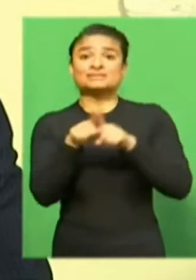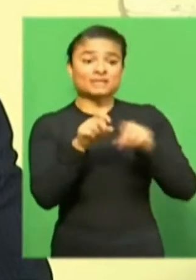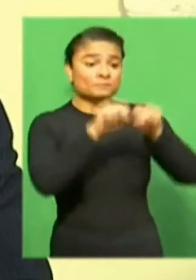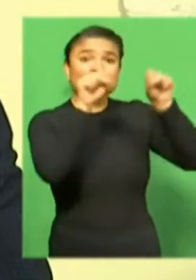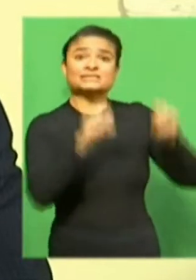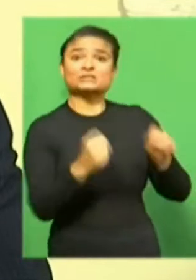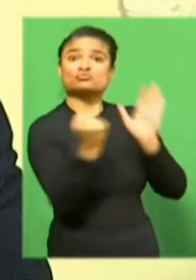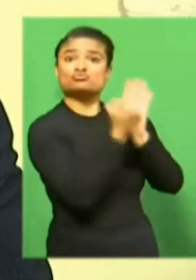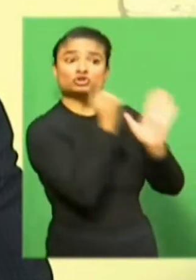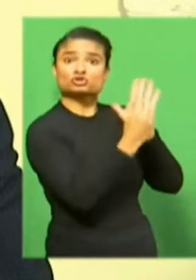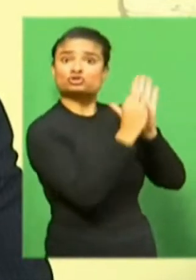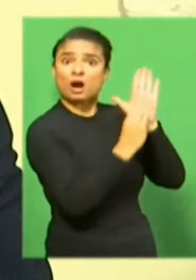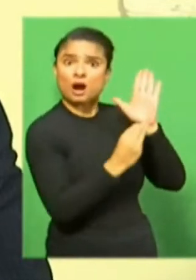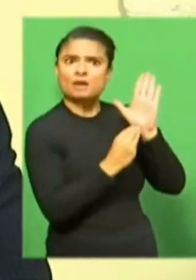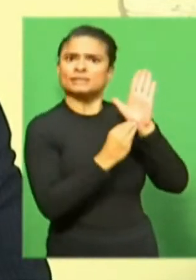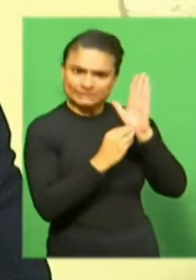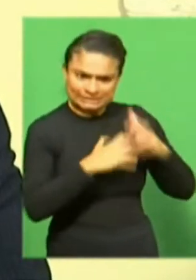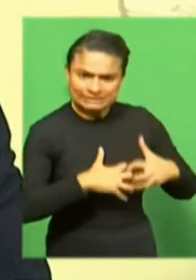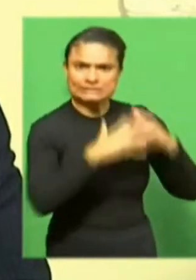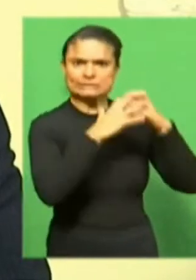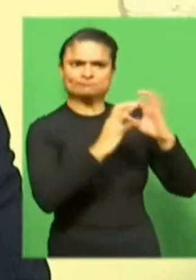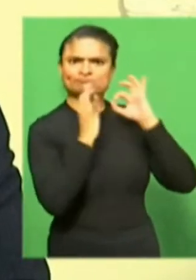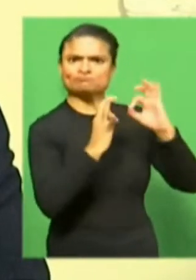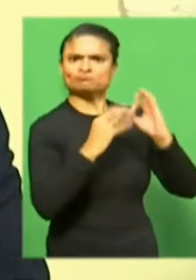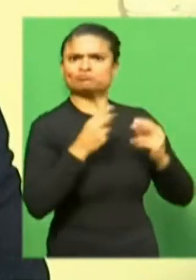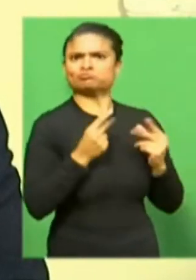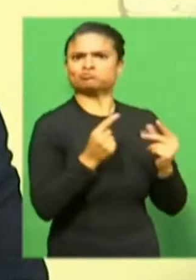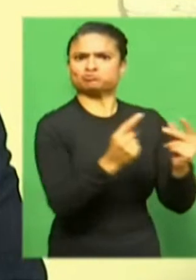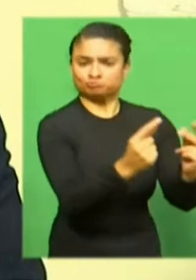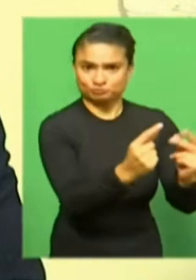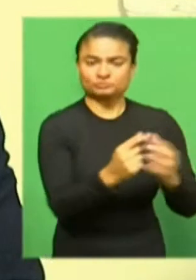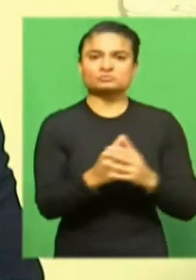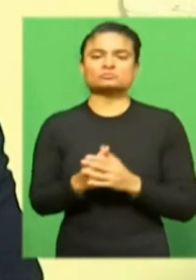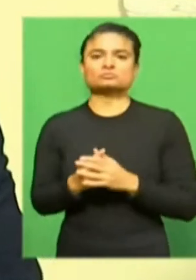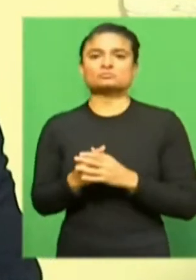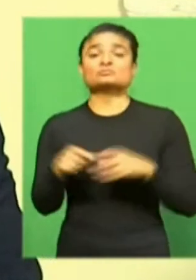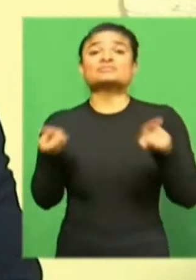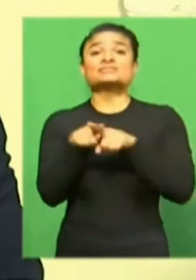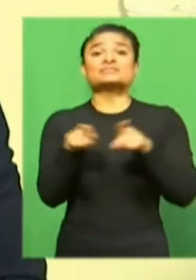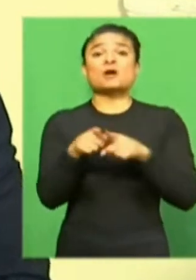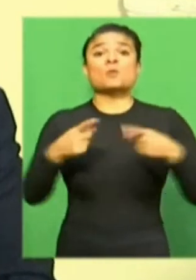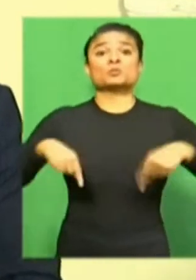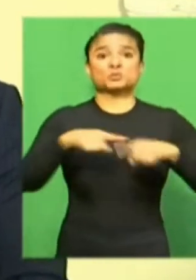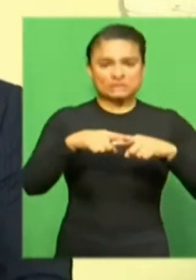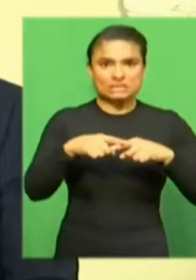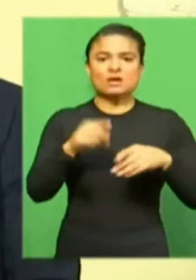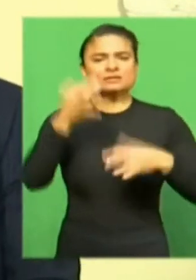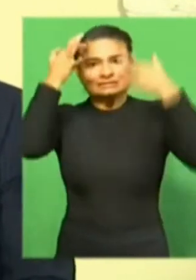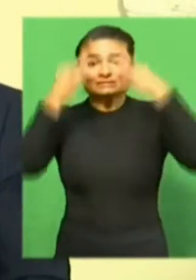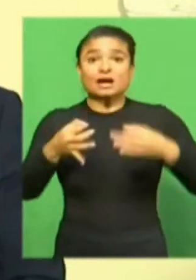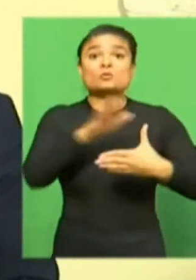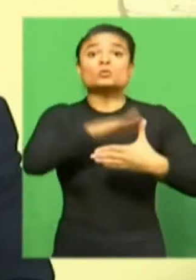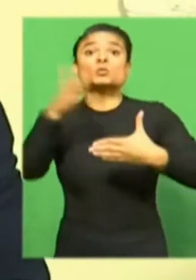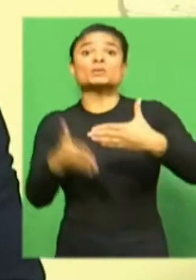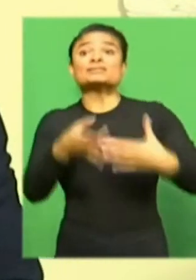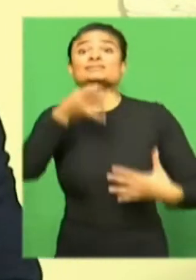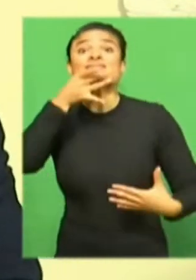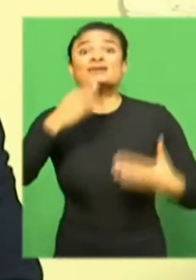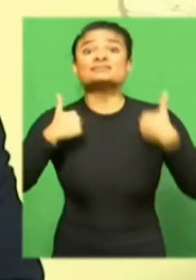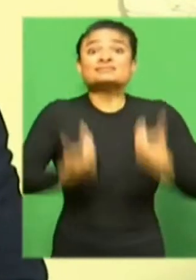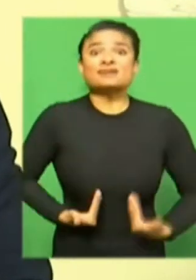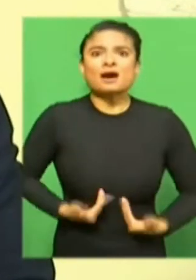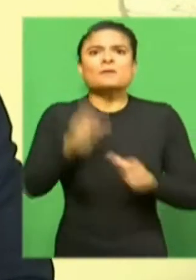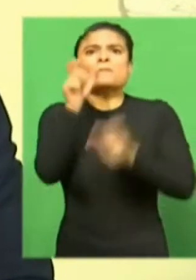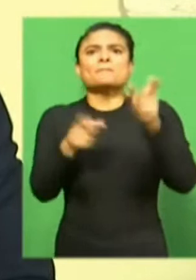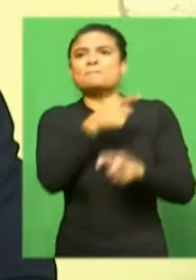our vaccination capacity on weekends. We will now allow people between